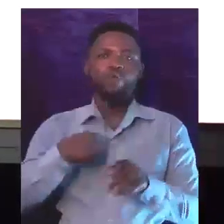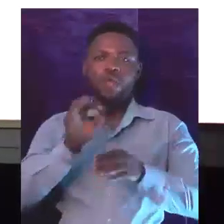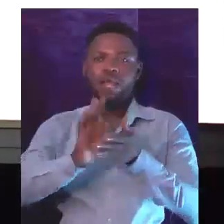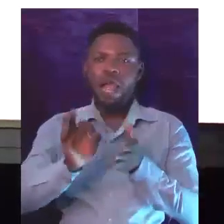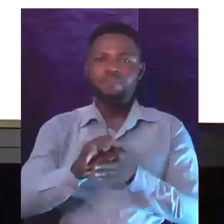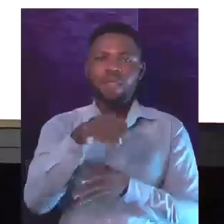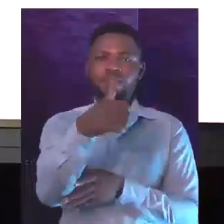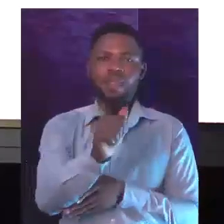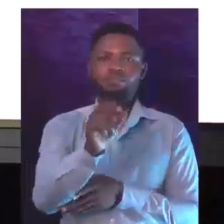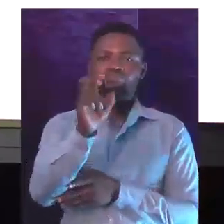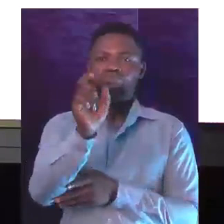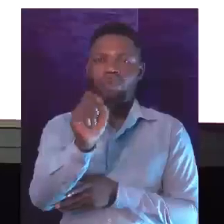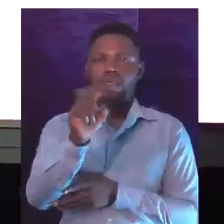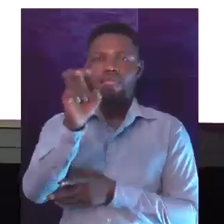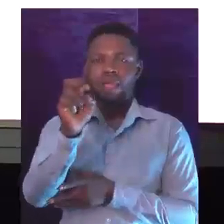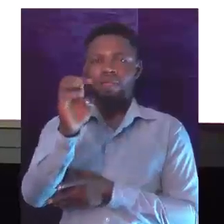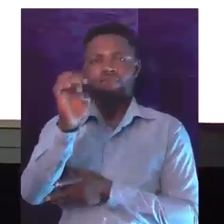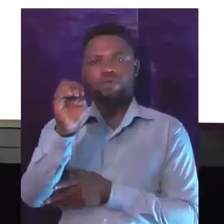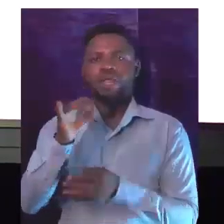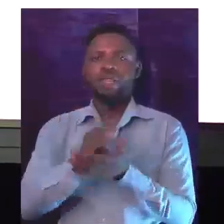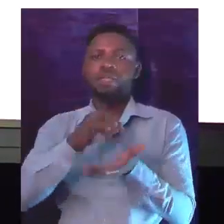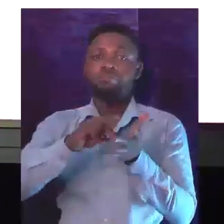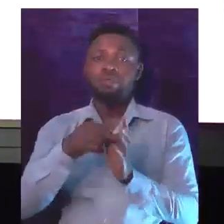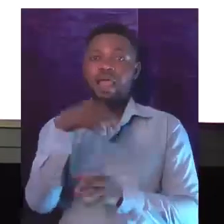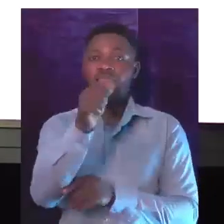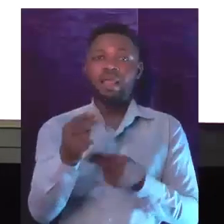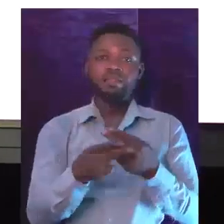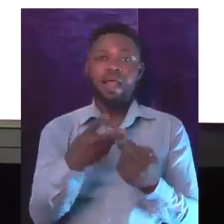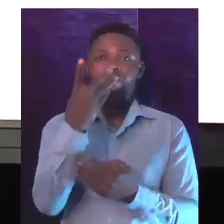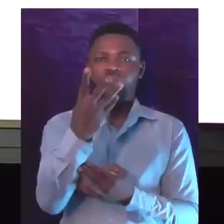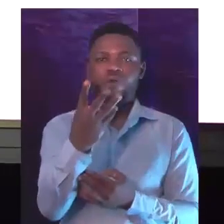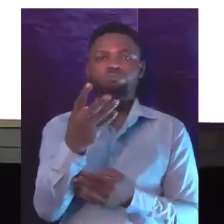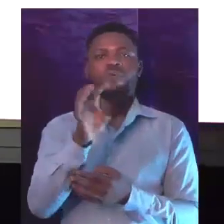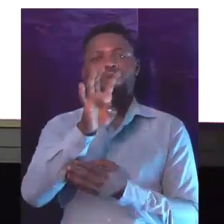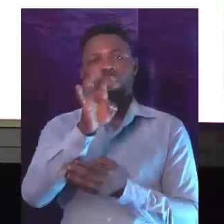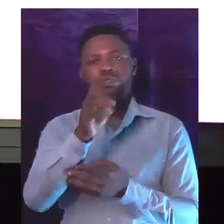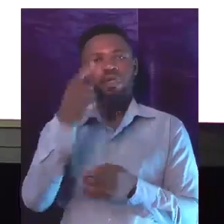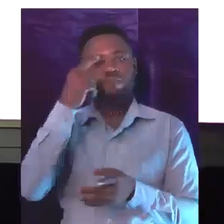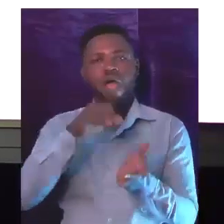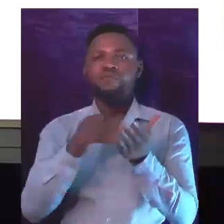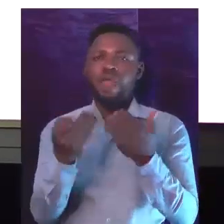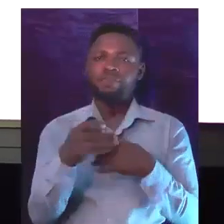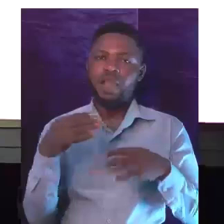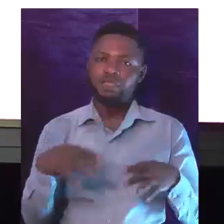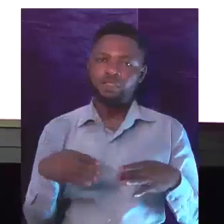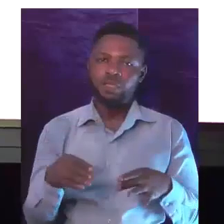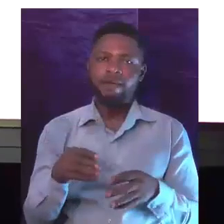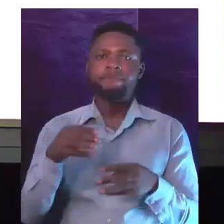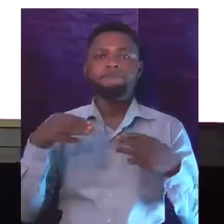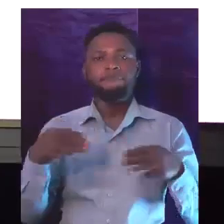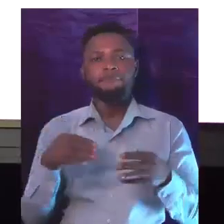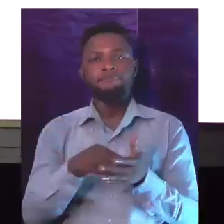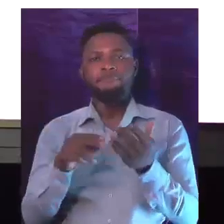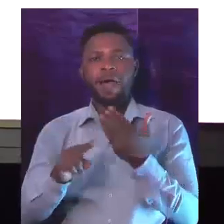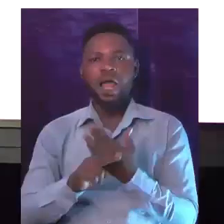10, 20, 30, 40. That is 10 times 4, and you get 40 apples for February sales. Now,